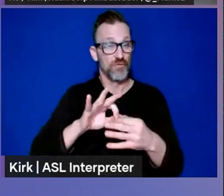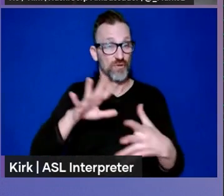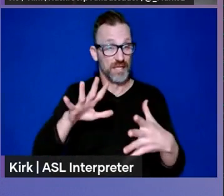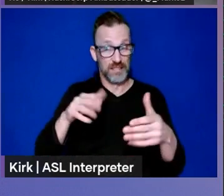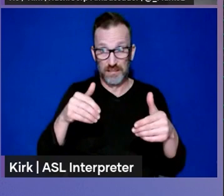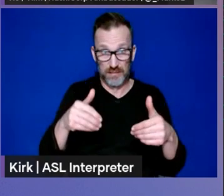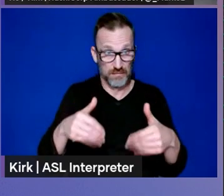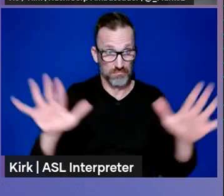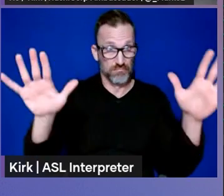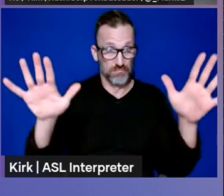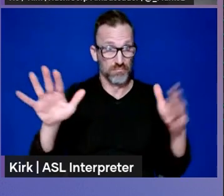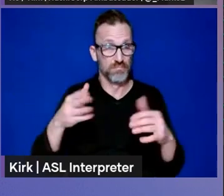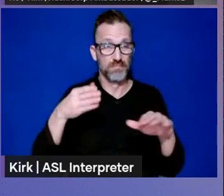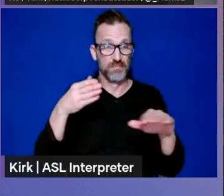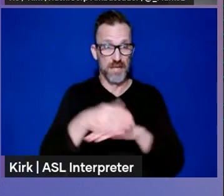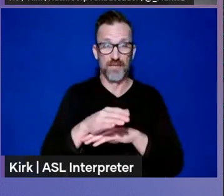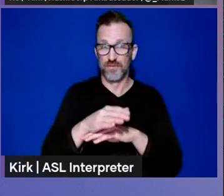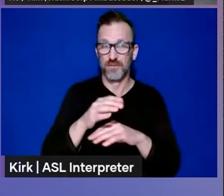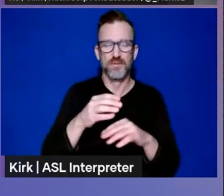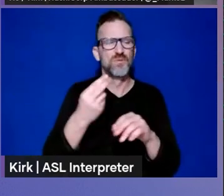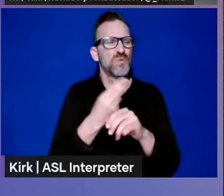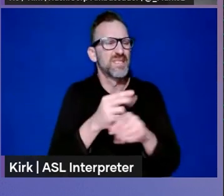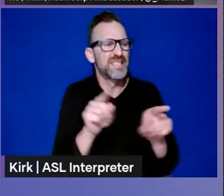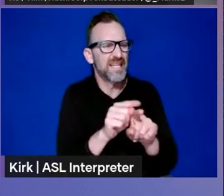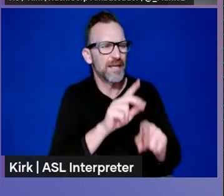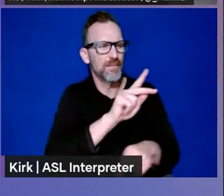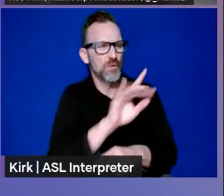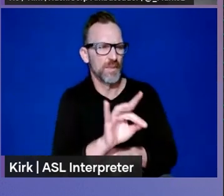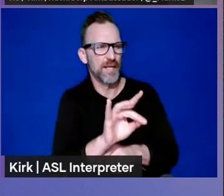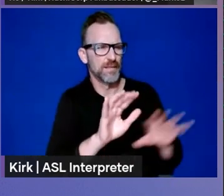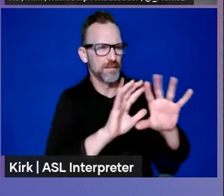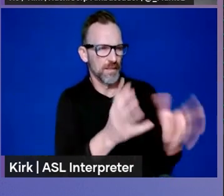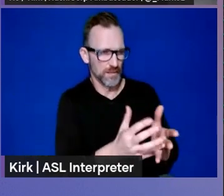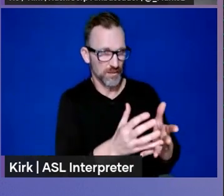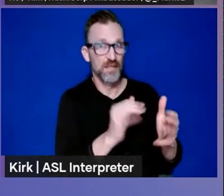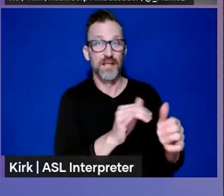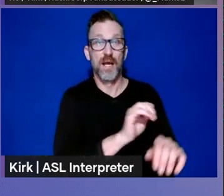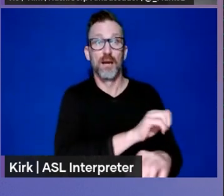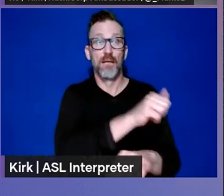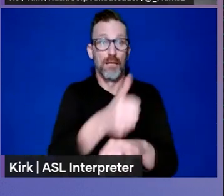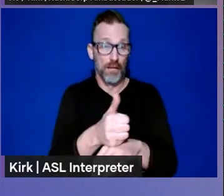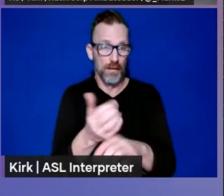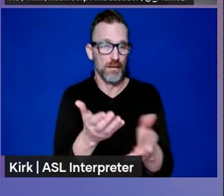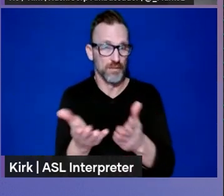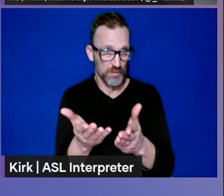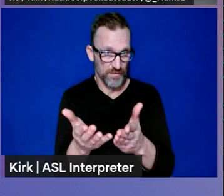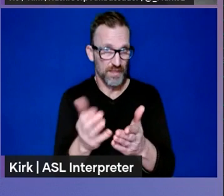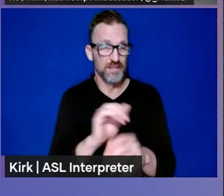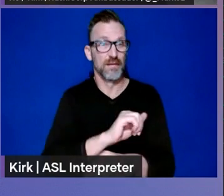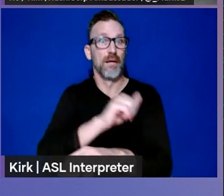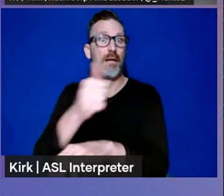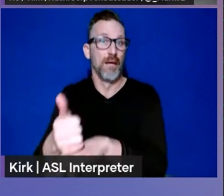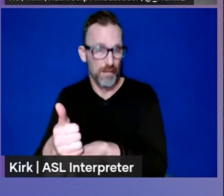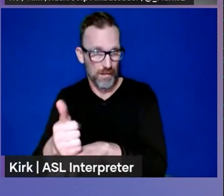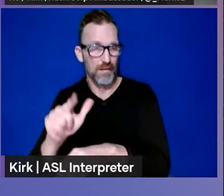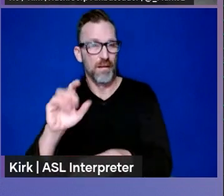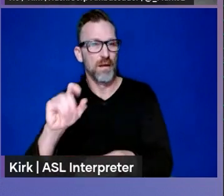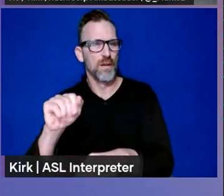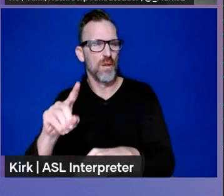afterwards using the same Kubernetes cluster, creating a service which kind of created load balancer in the